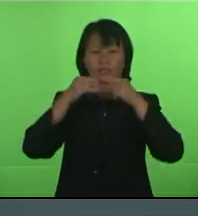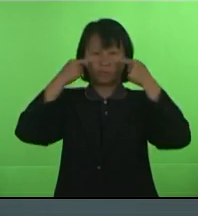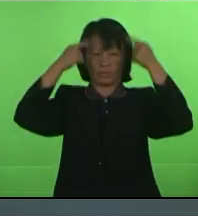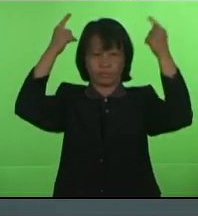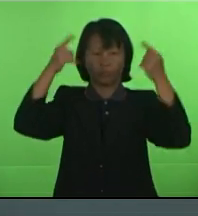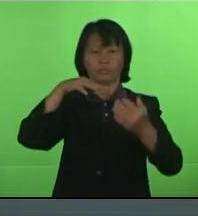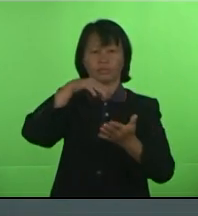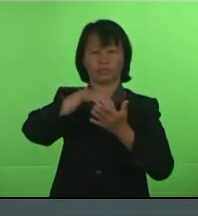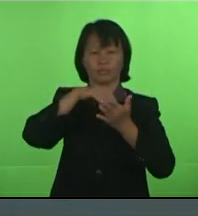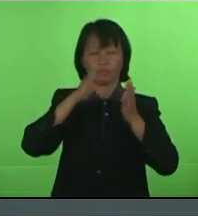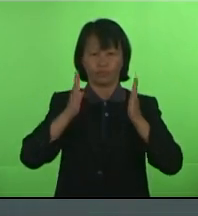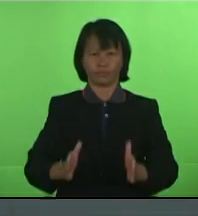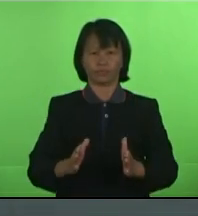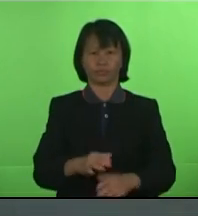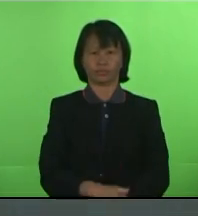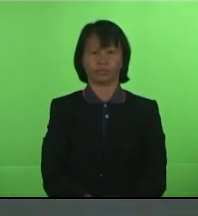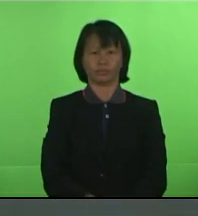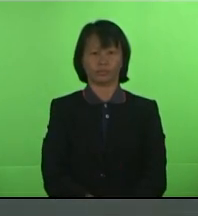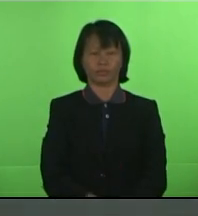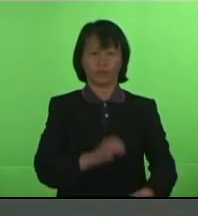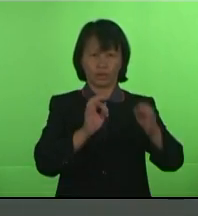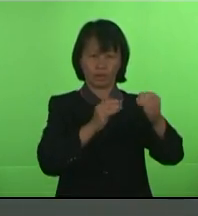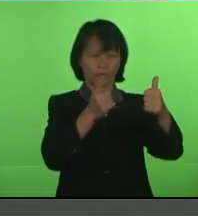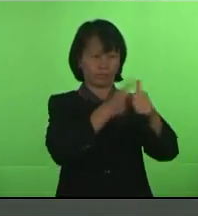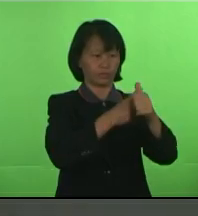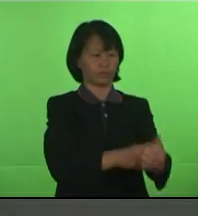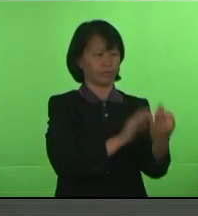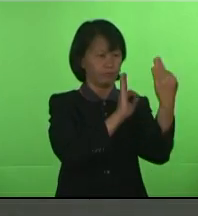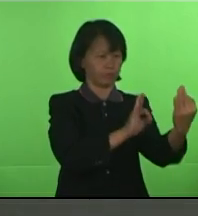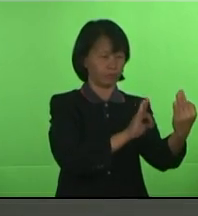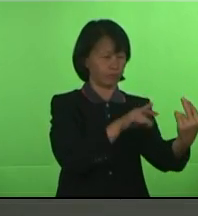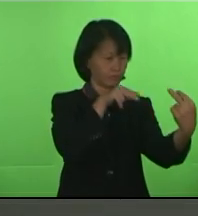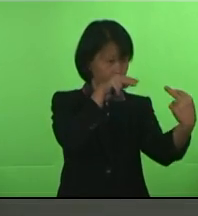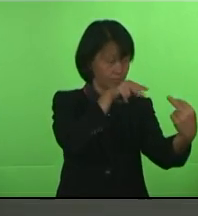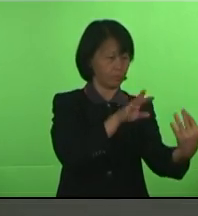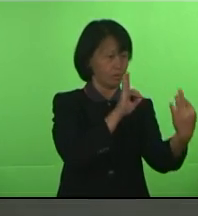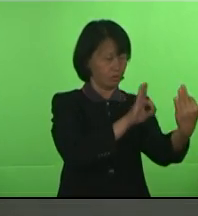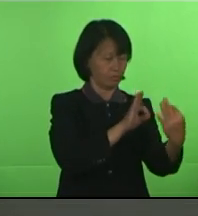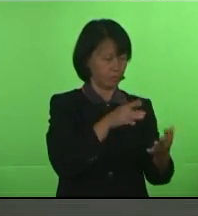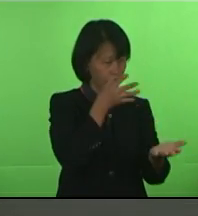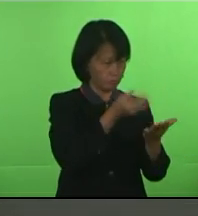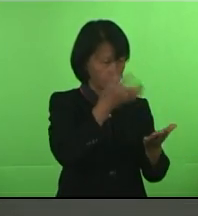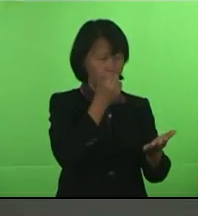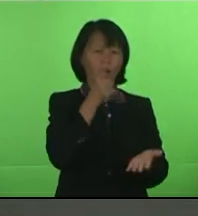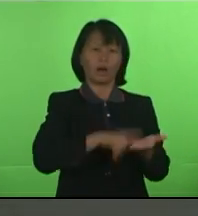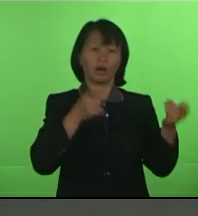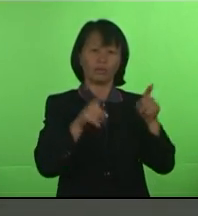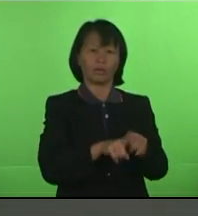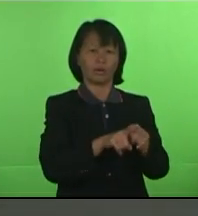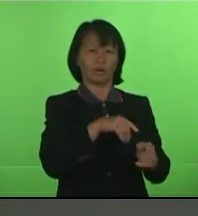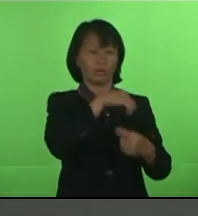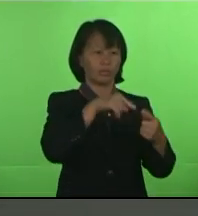Now, if we take the first one, face-to-face learning, ini is what happens when you come to the